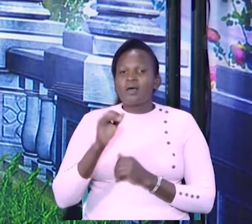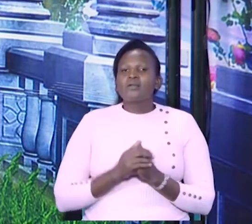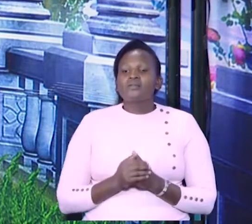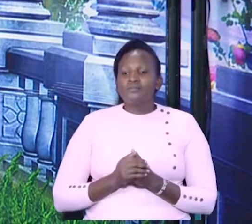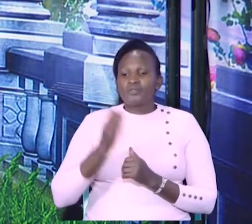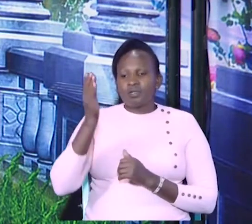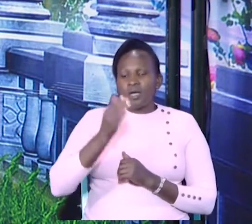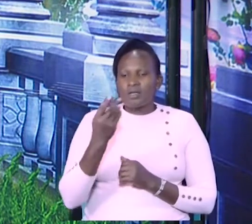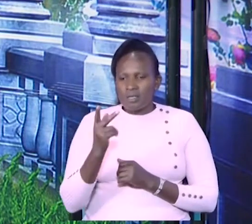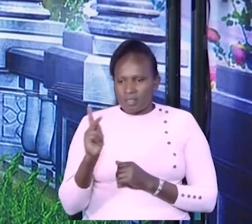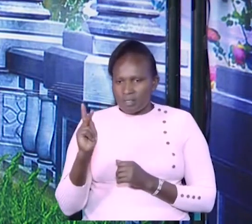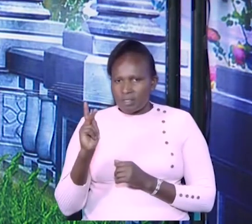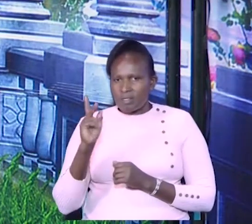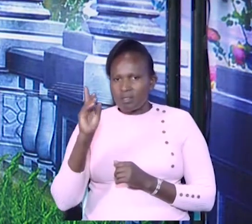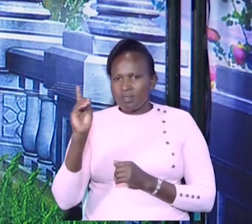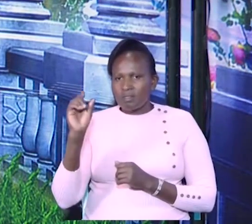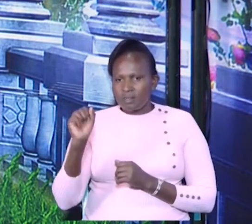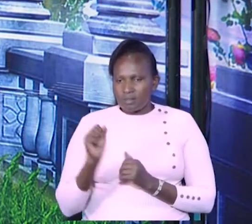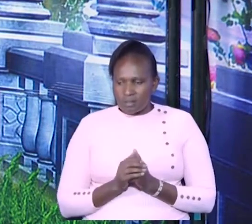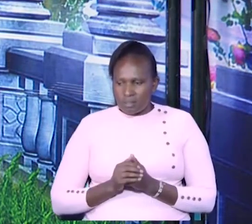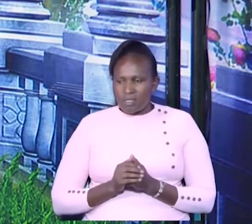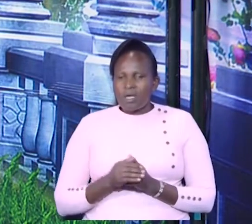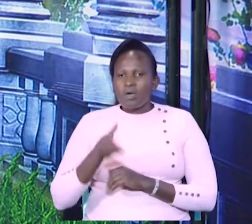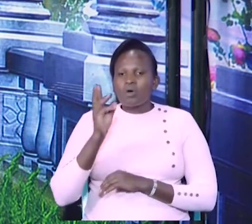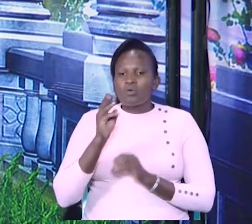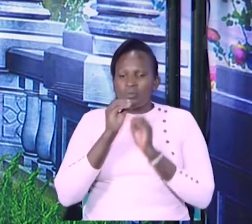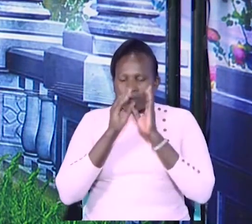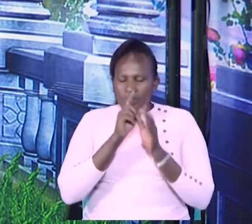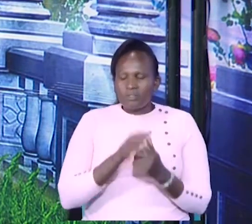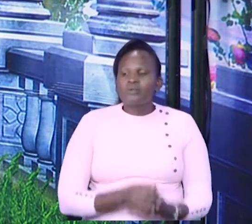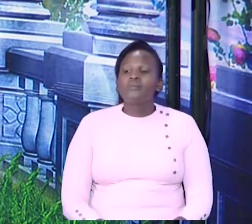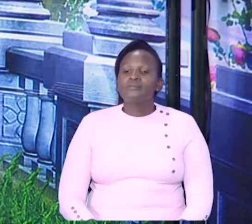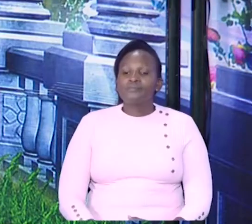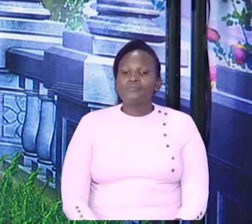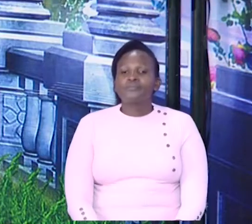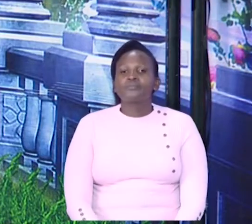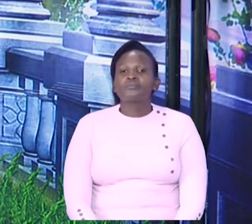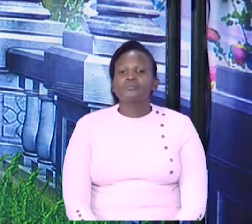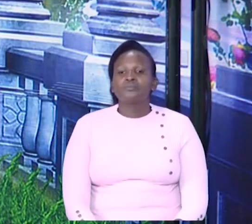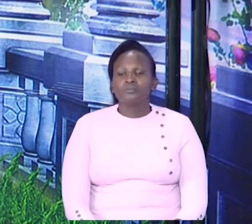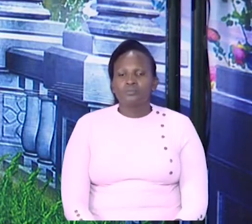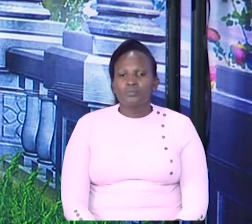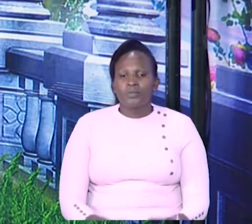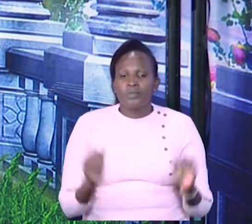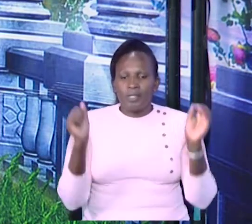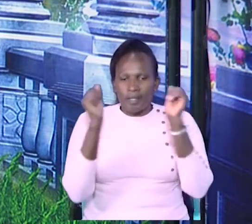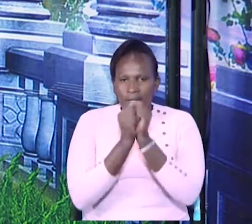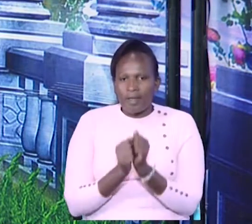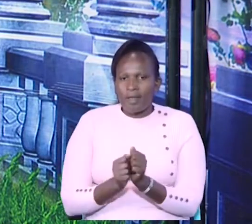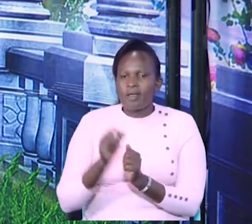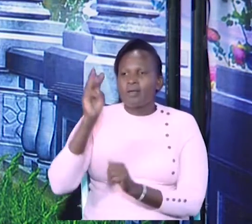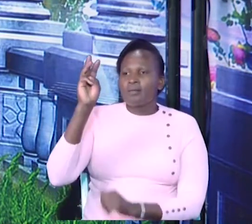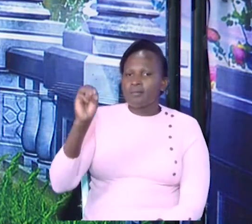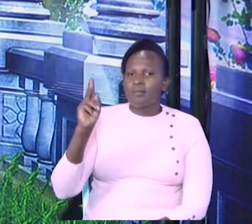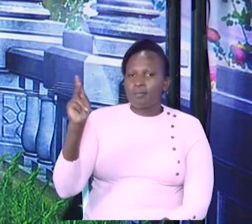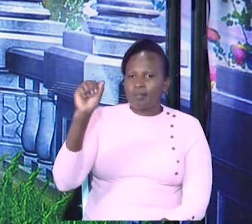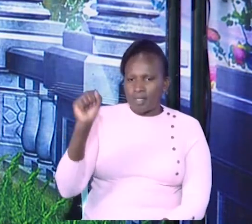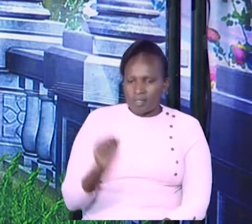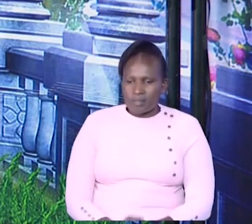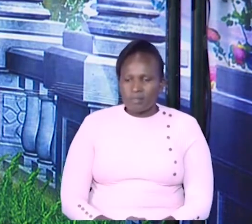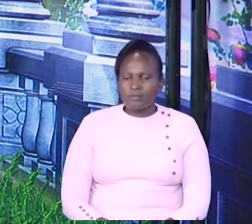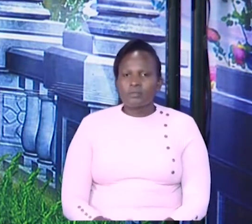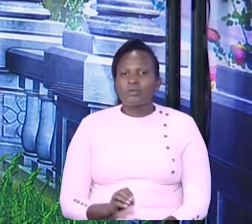mbcimedia.com/kids. Ukifanya hivyo, Mungu ataweza kukubariki. That is 10 marks akiweza kudownload